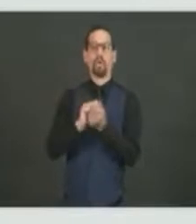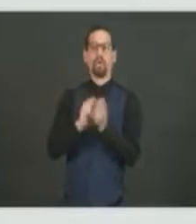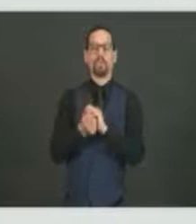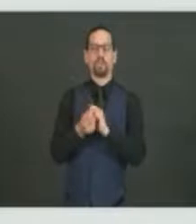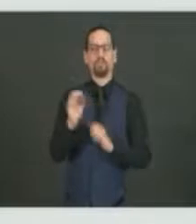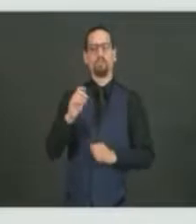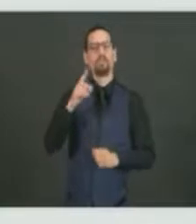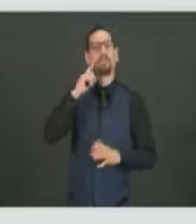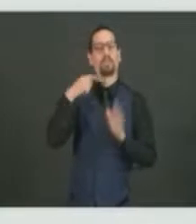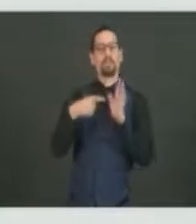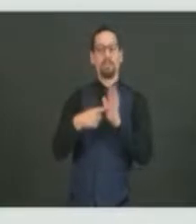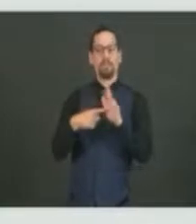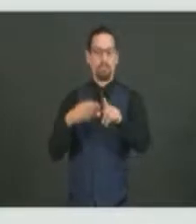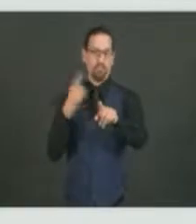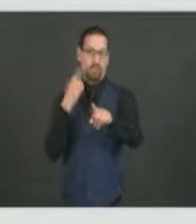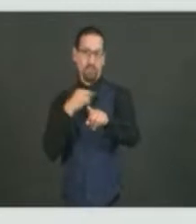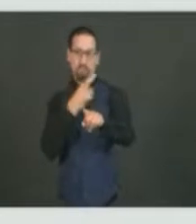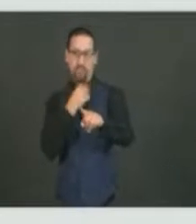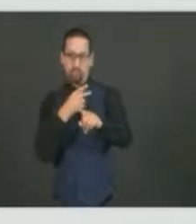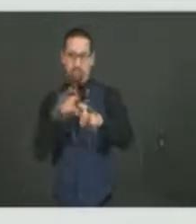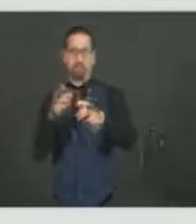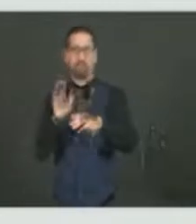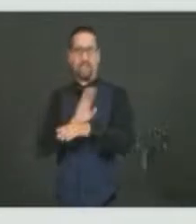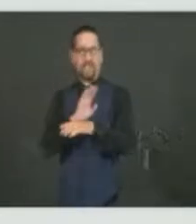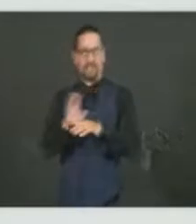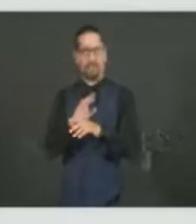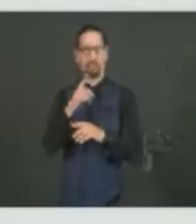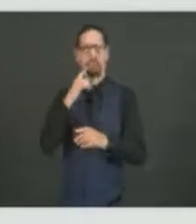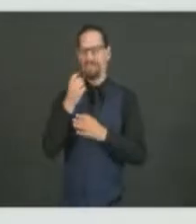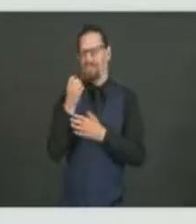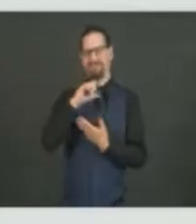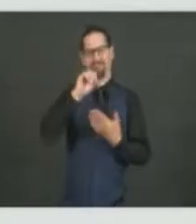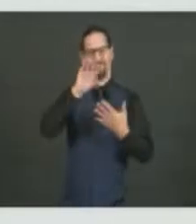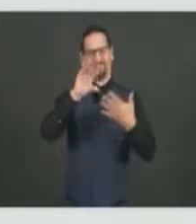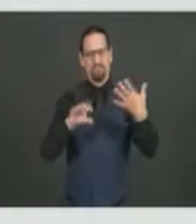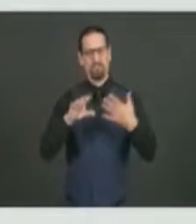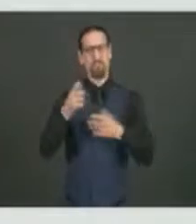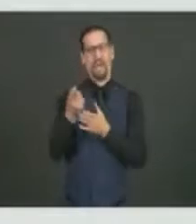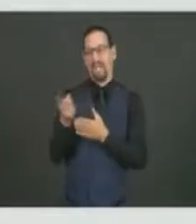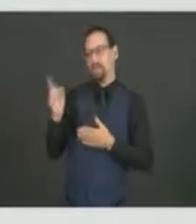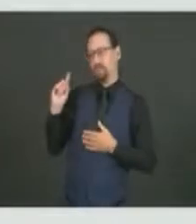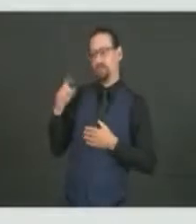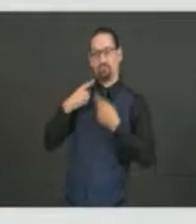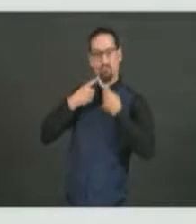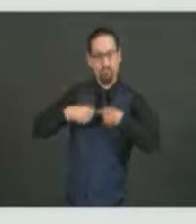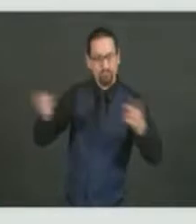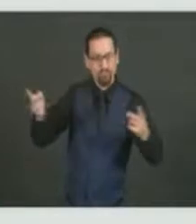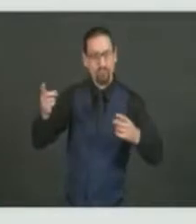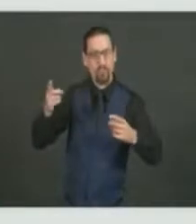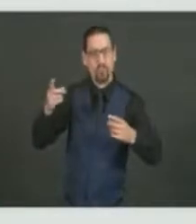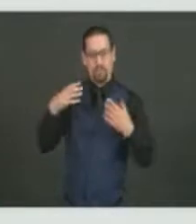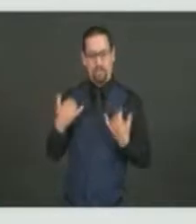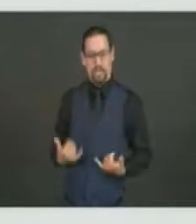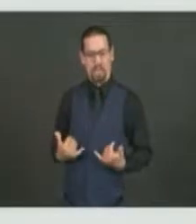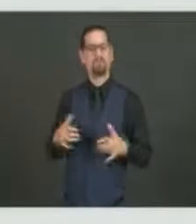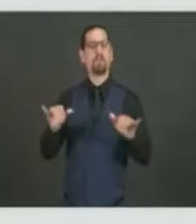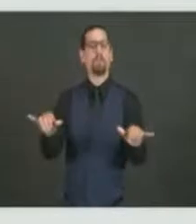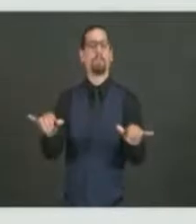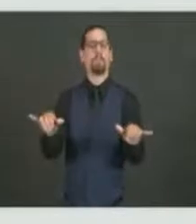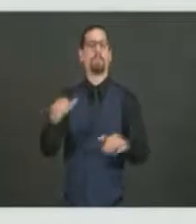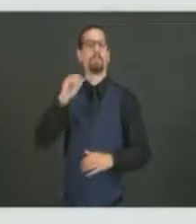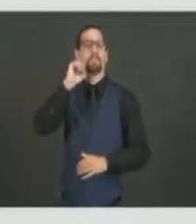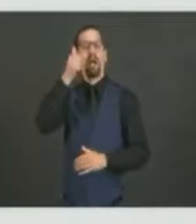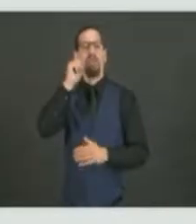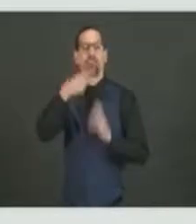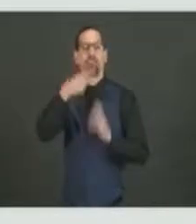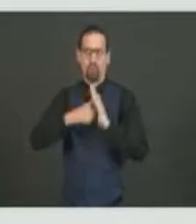business, everything I said last week still applies, and phase 3 begins tomorrow. All indoor settings